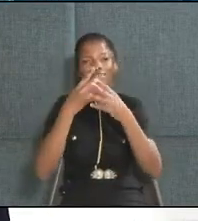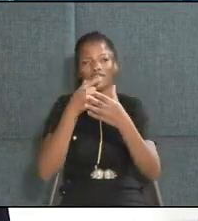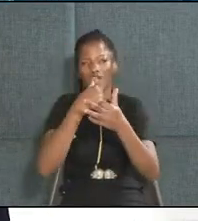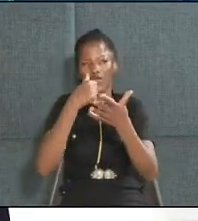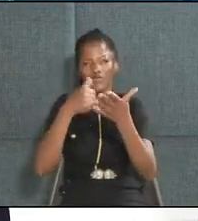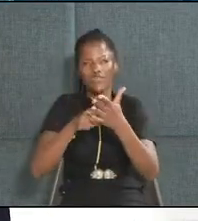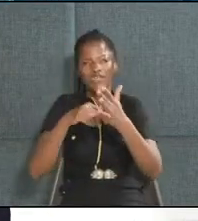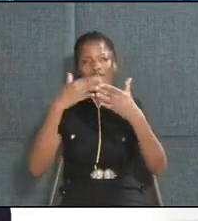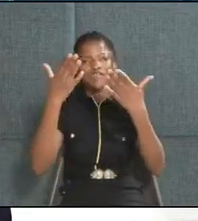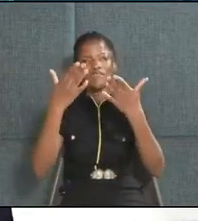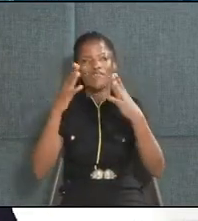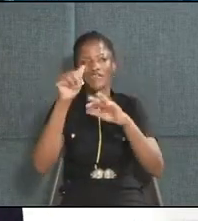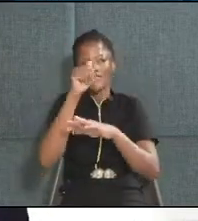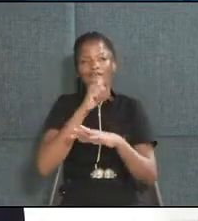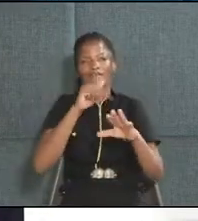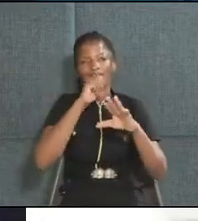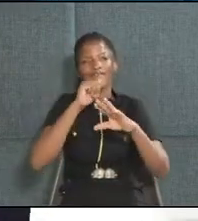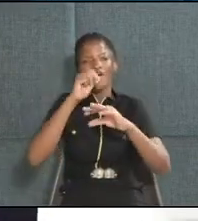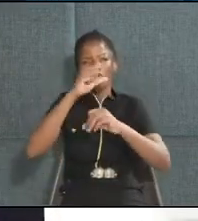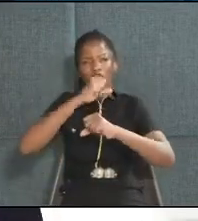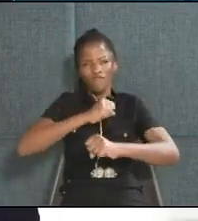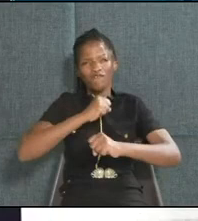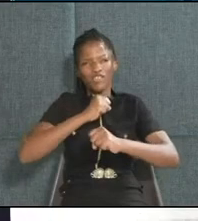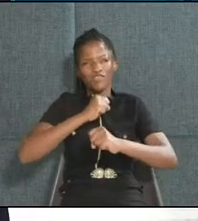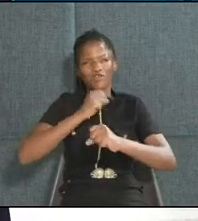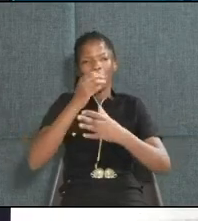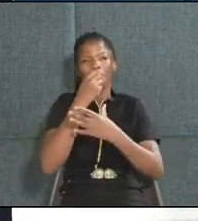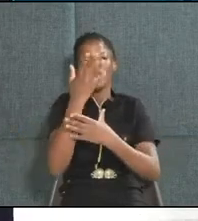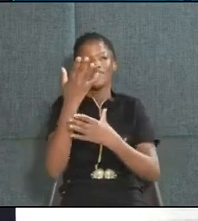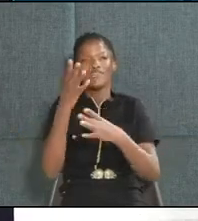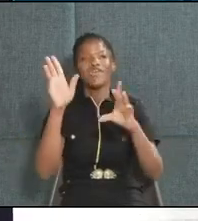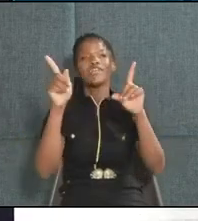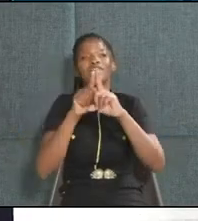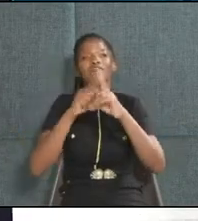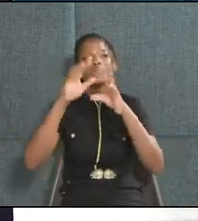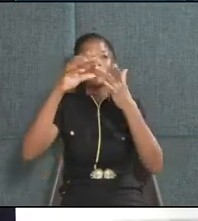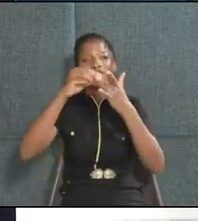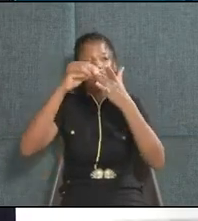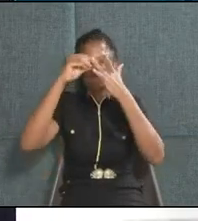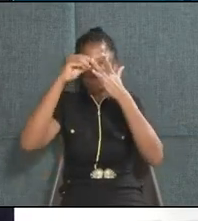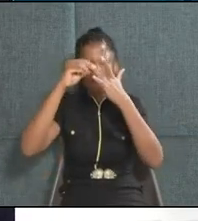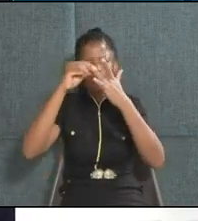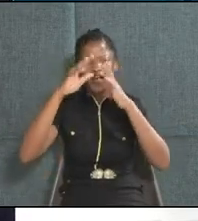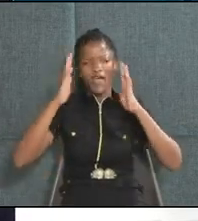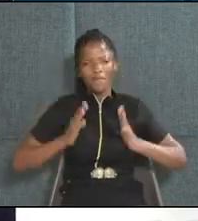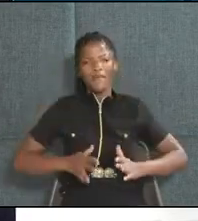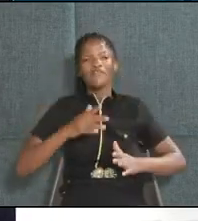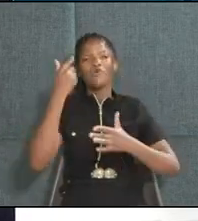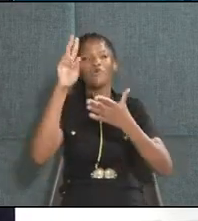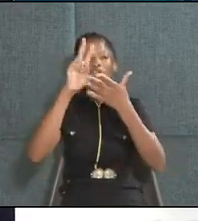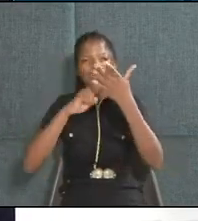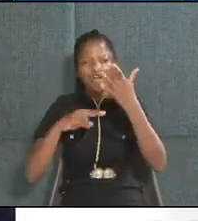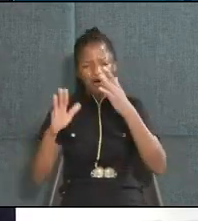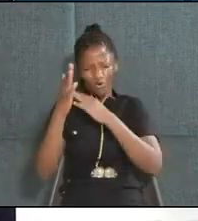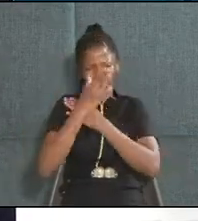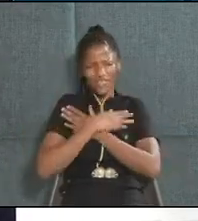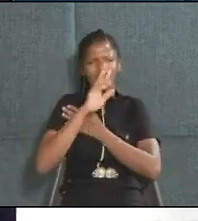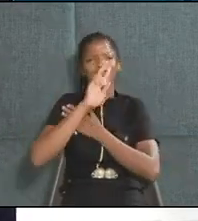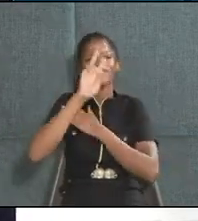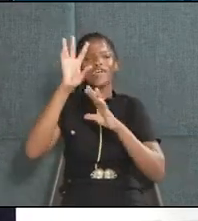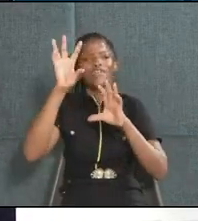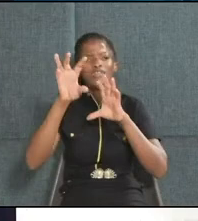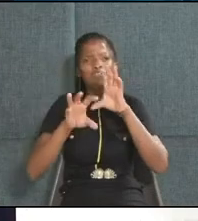letter contains some secret confidential message. That means a specific person can read it. Oh dear, sea animals